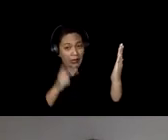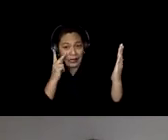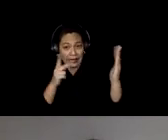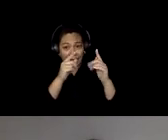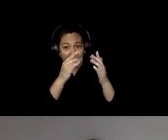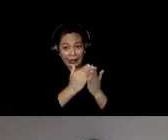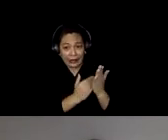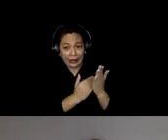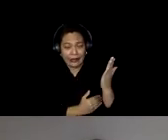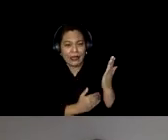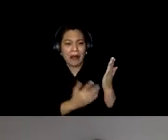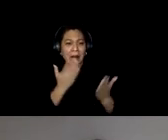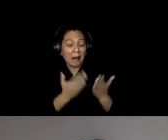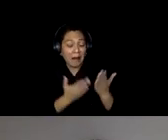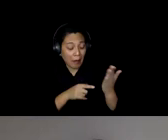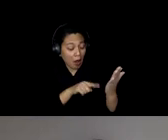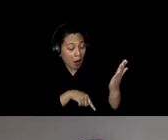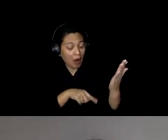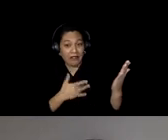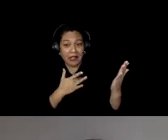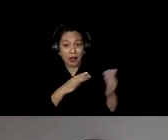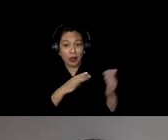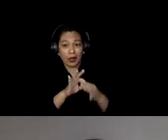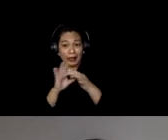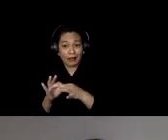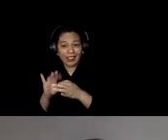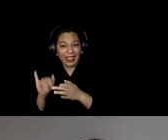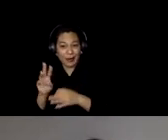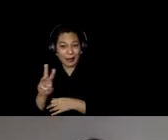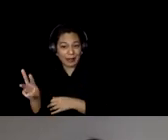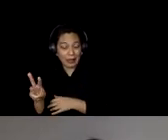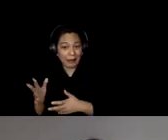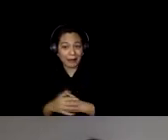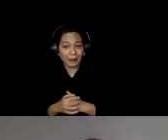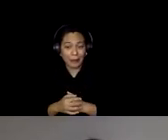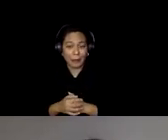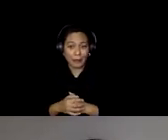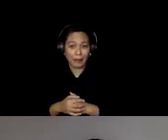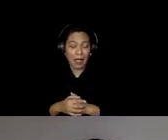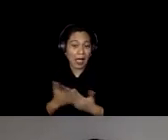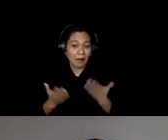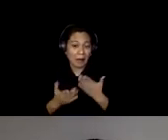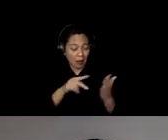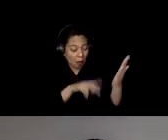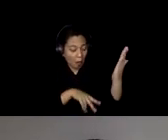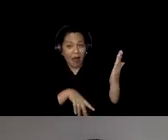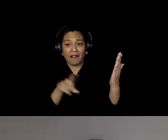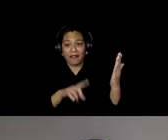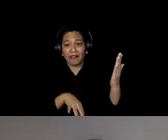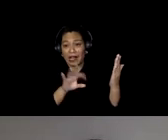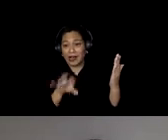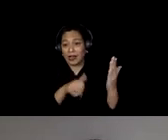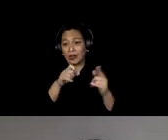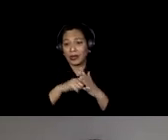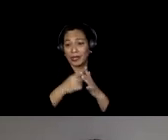for things that maybe are relevant to that particular web page and see if something makes sense for you. And what